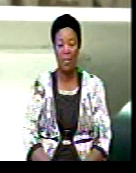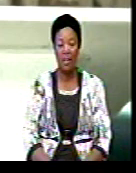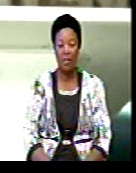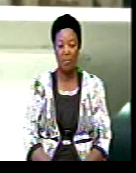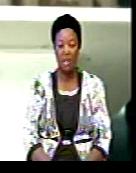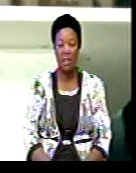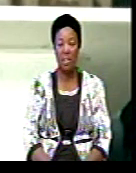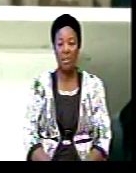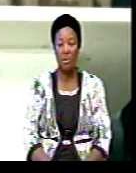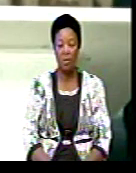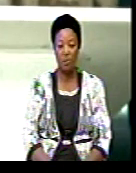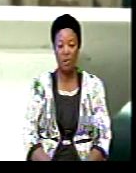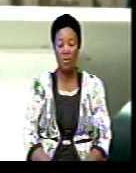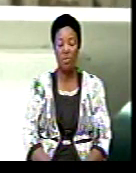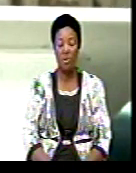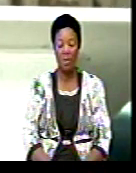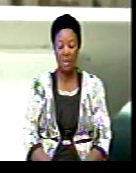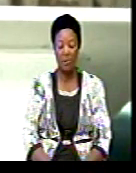touch me.